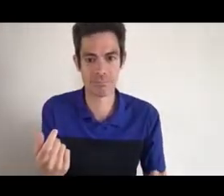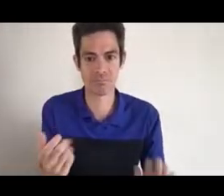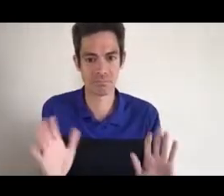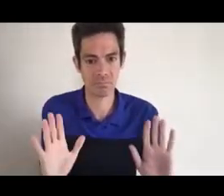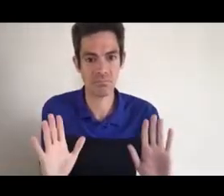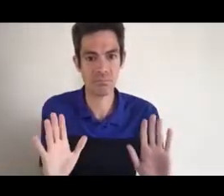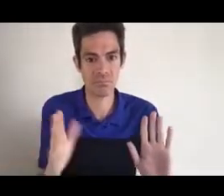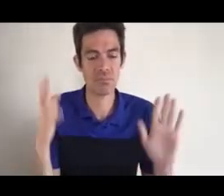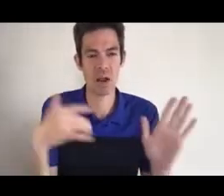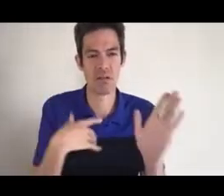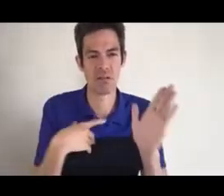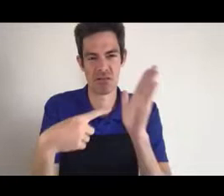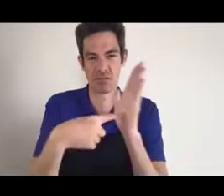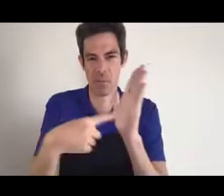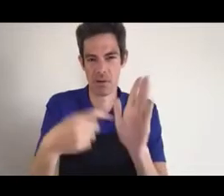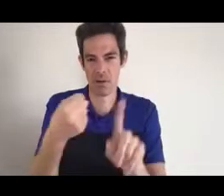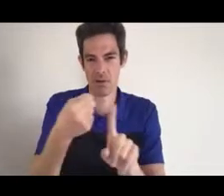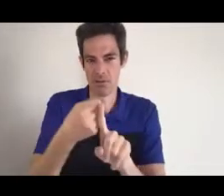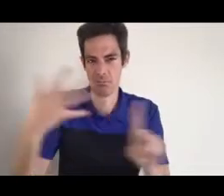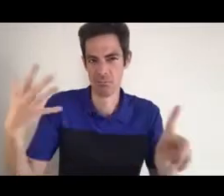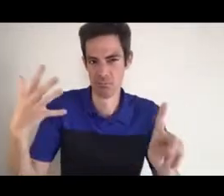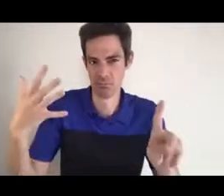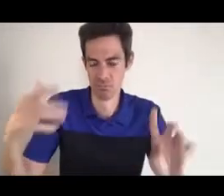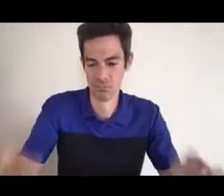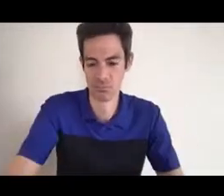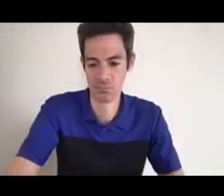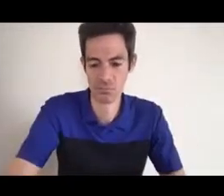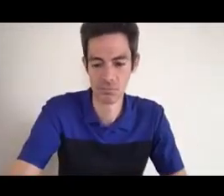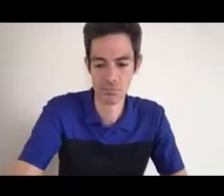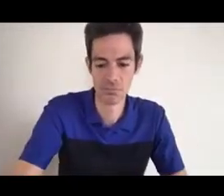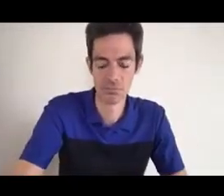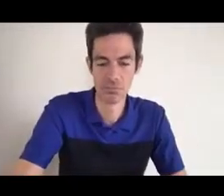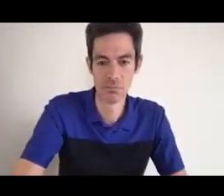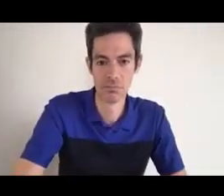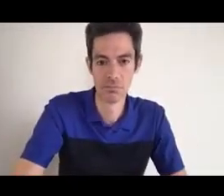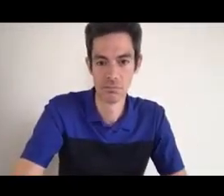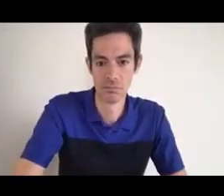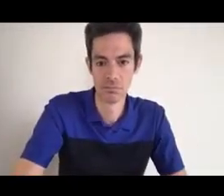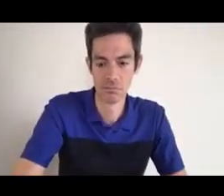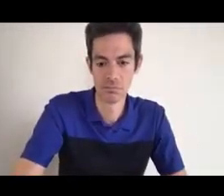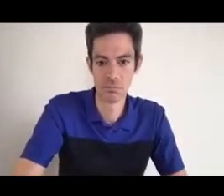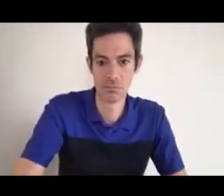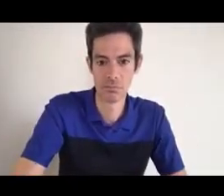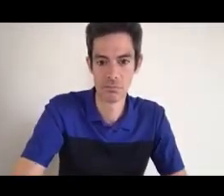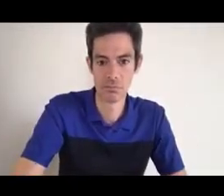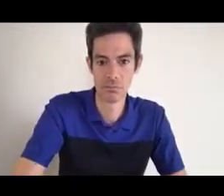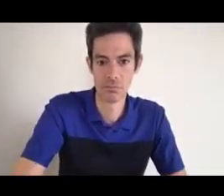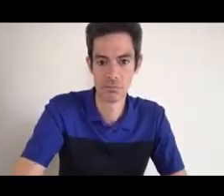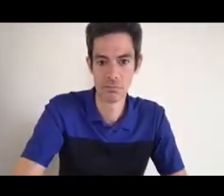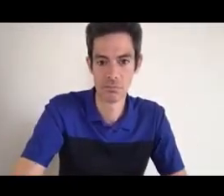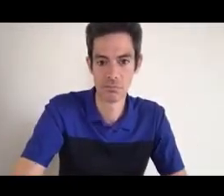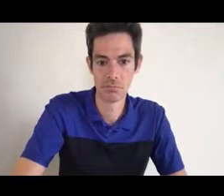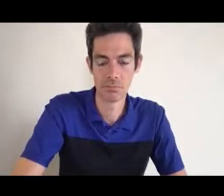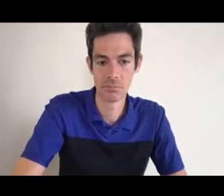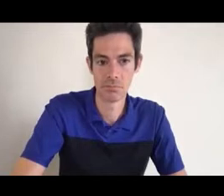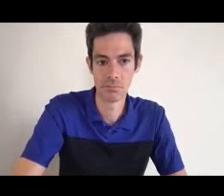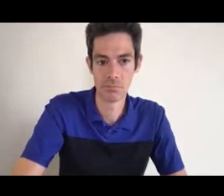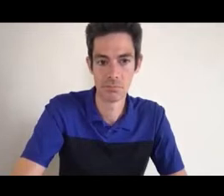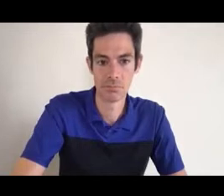language is it's a neat way to communicate. And I'll explain further.